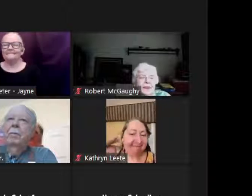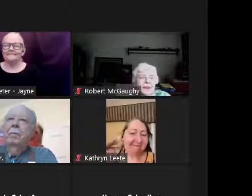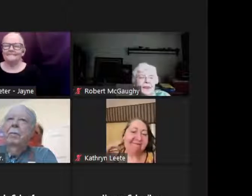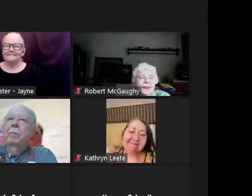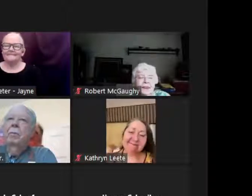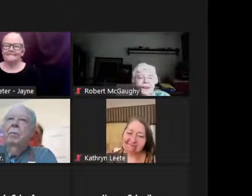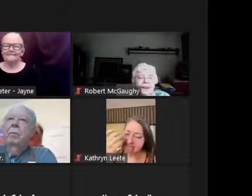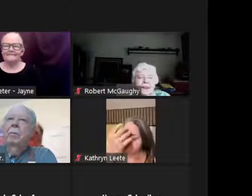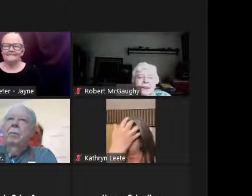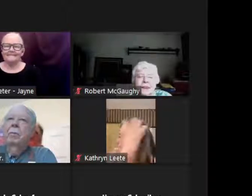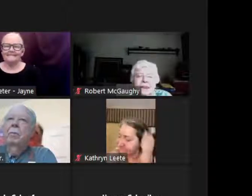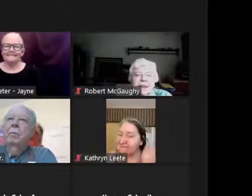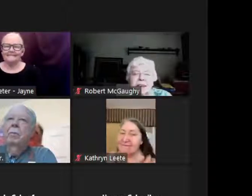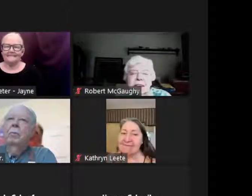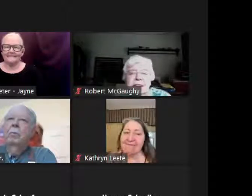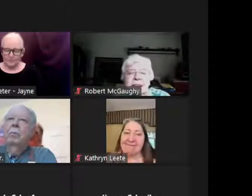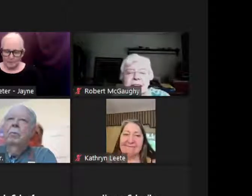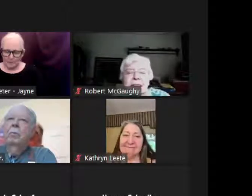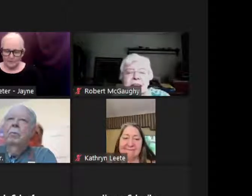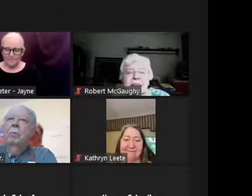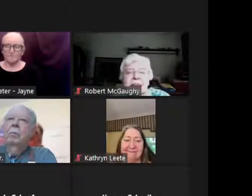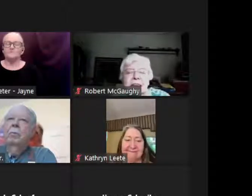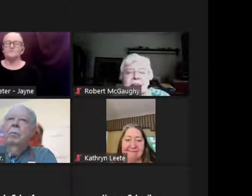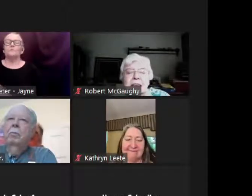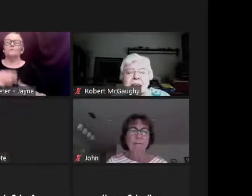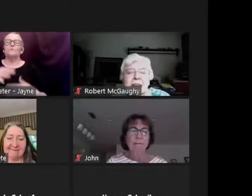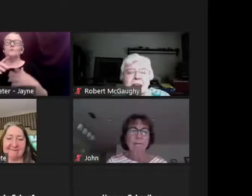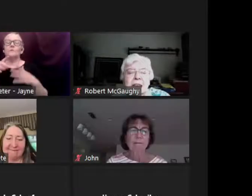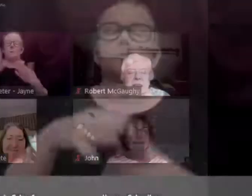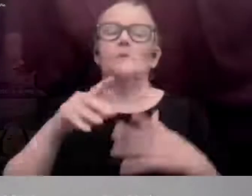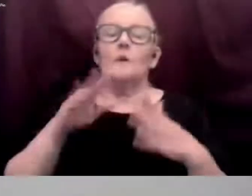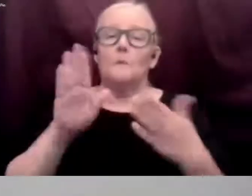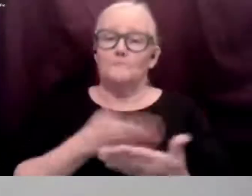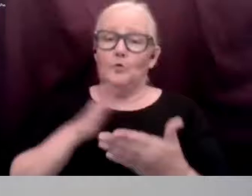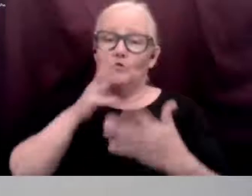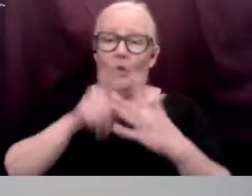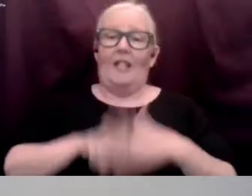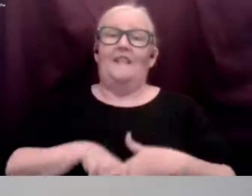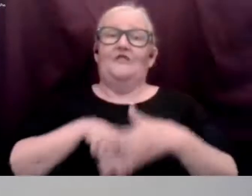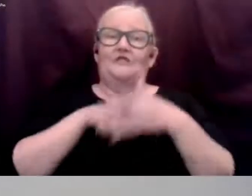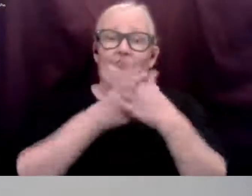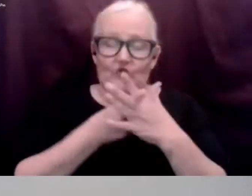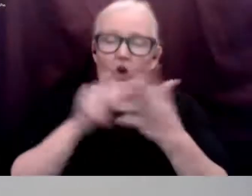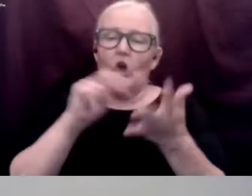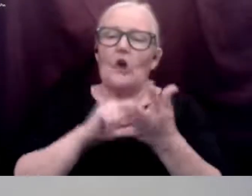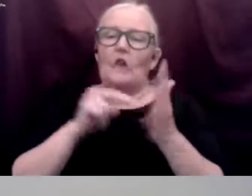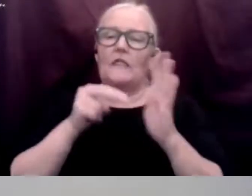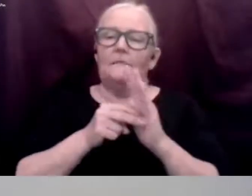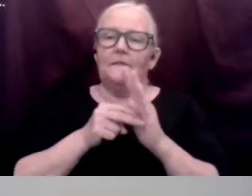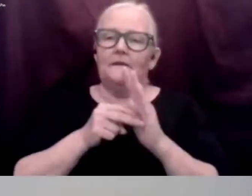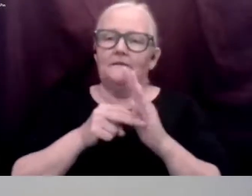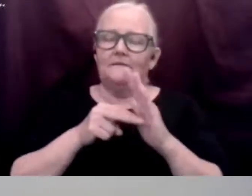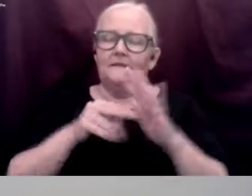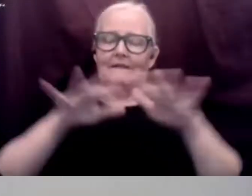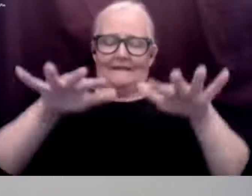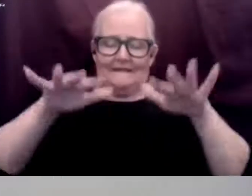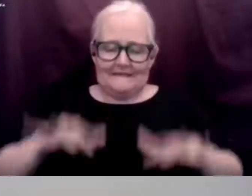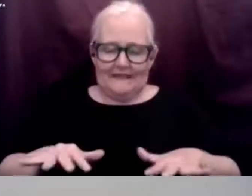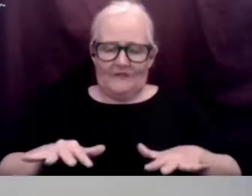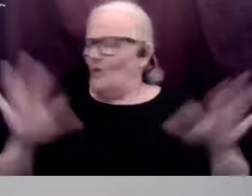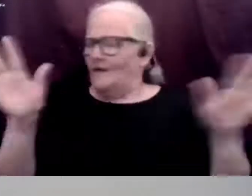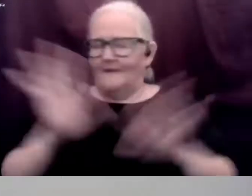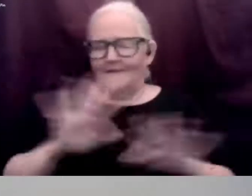When the music starts, it's time to come back to your seat. I'm sorry. See, I made my first mistake.